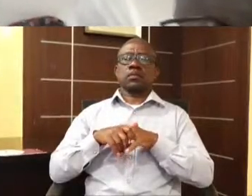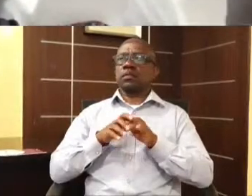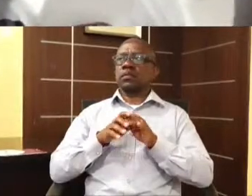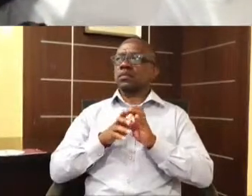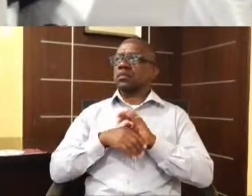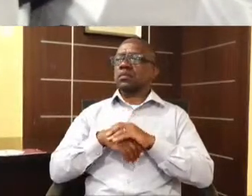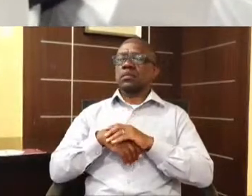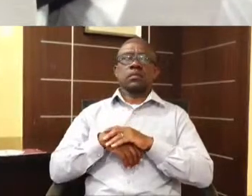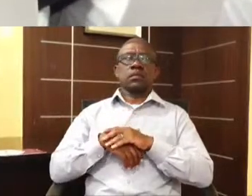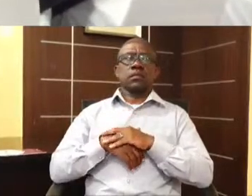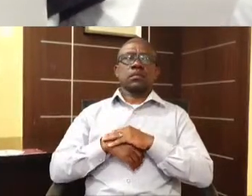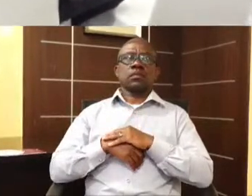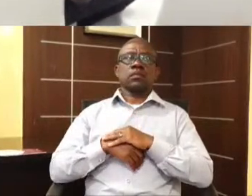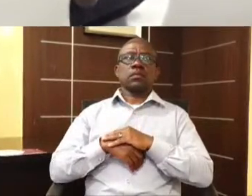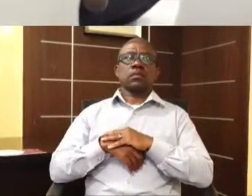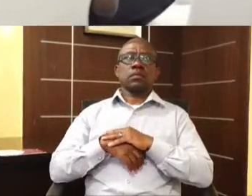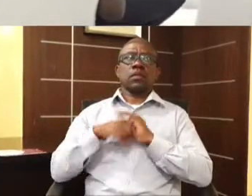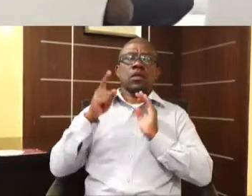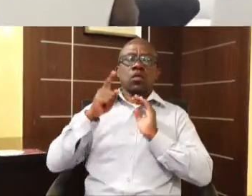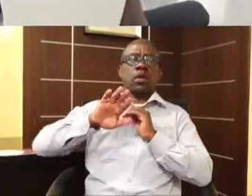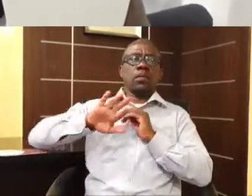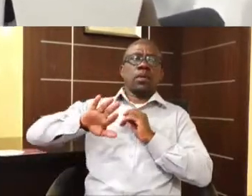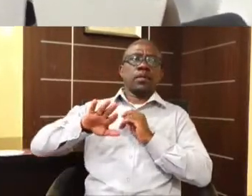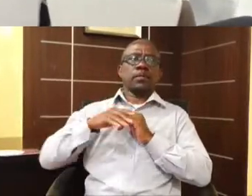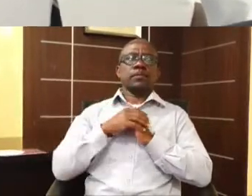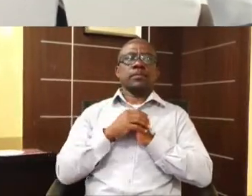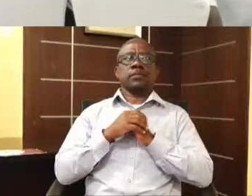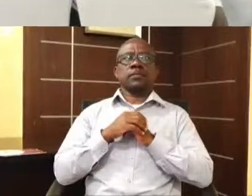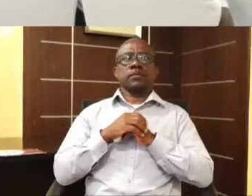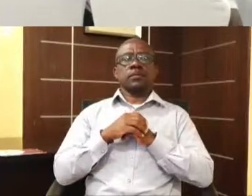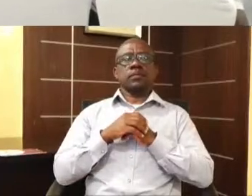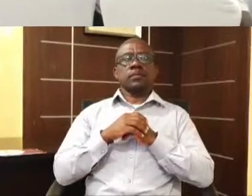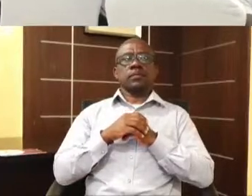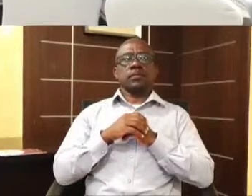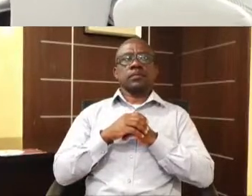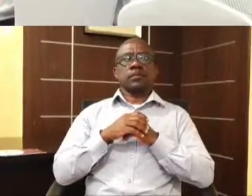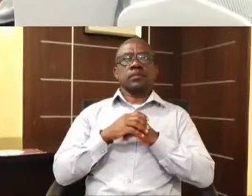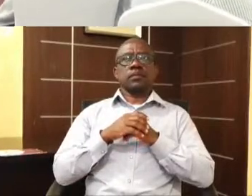Achar? You still have one more from the lady.